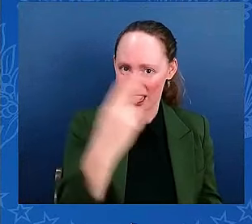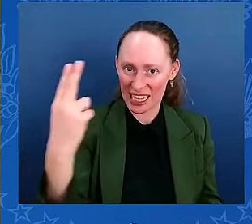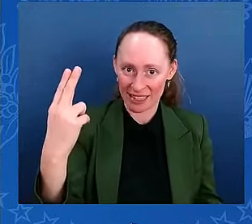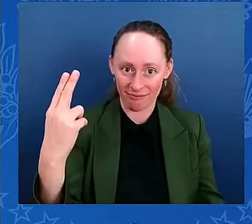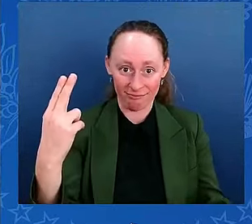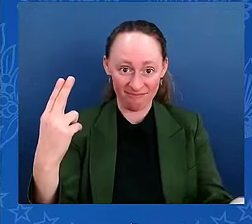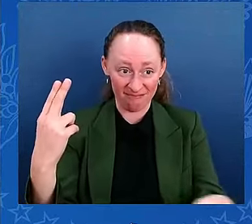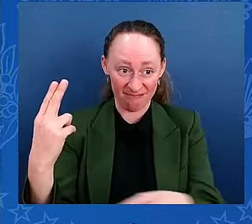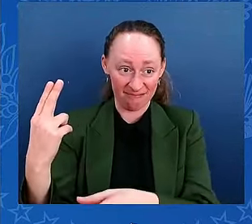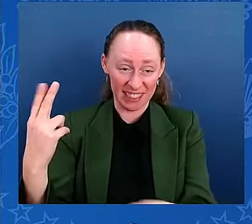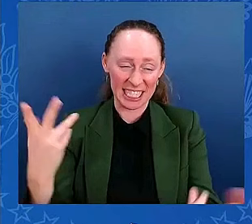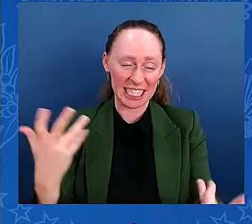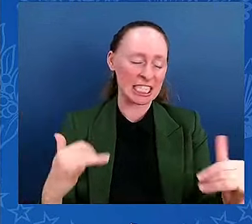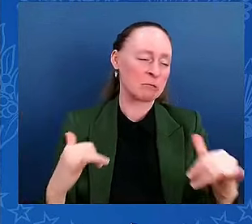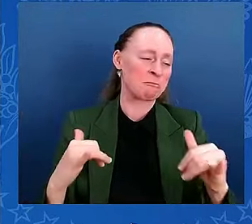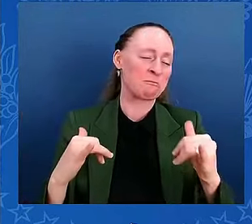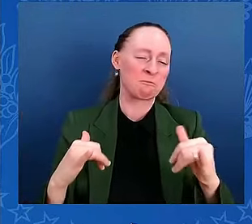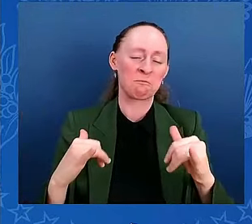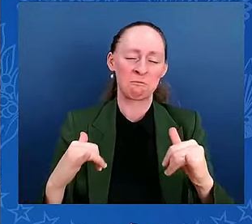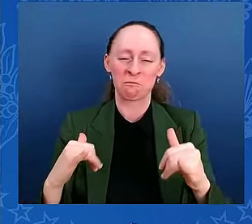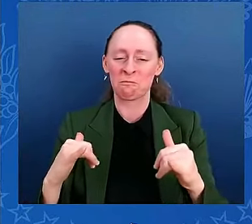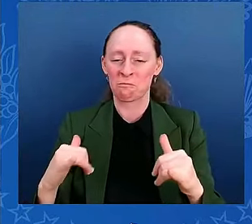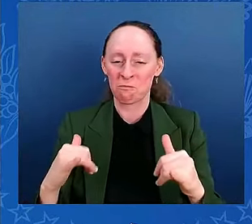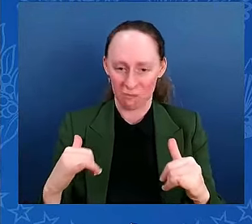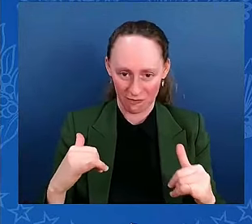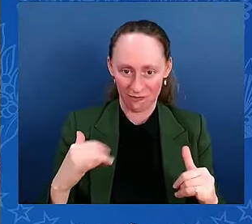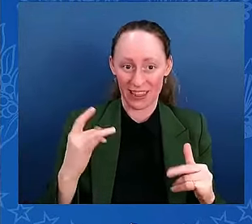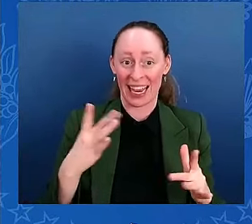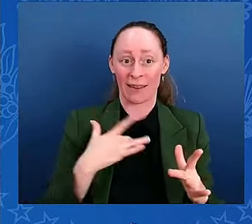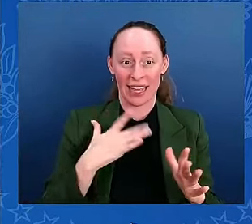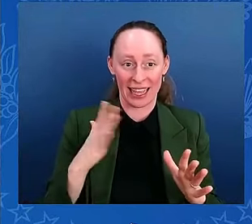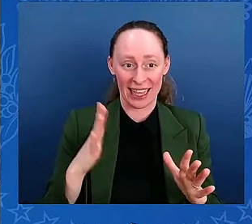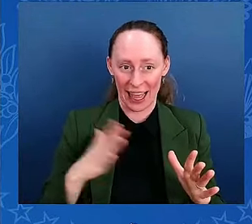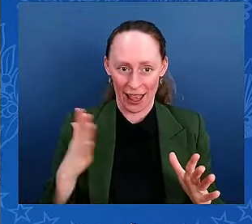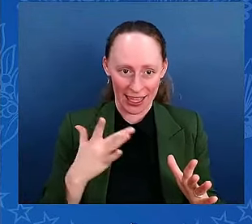I know you don't admit it as much, but there you are.